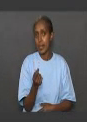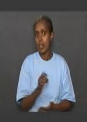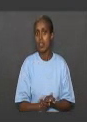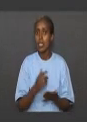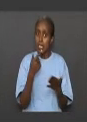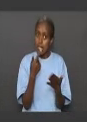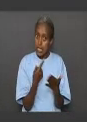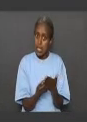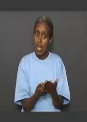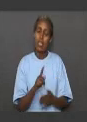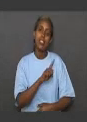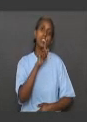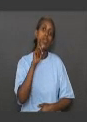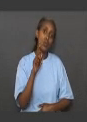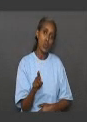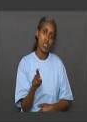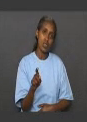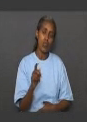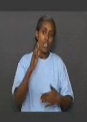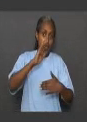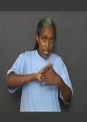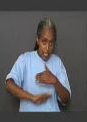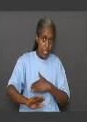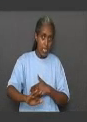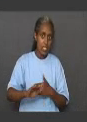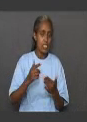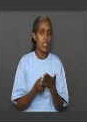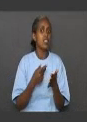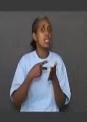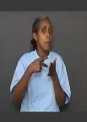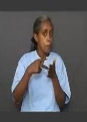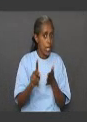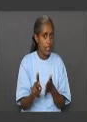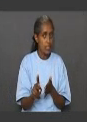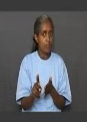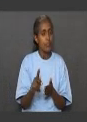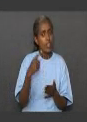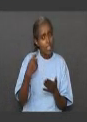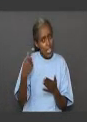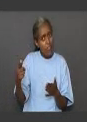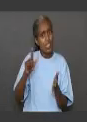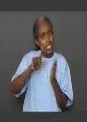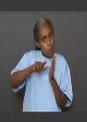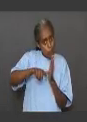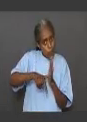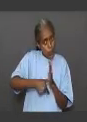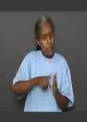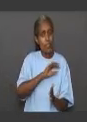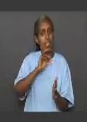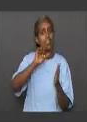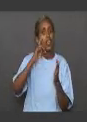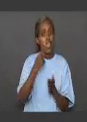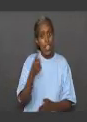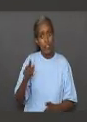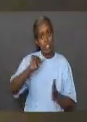These are the equations for interest that is paid every minute and every